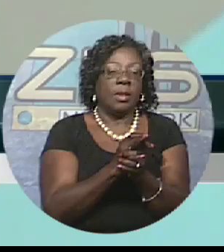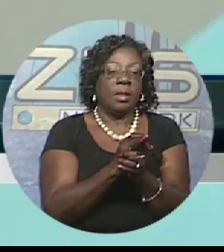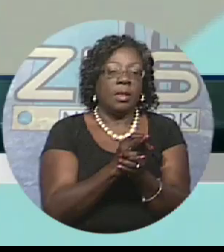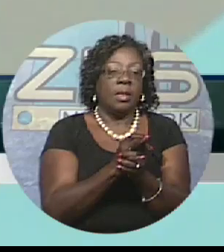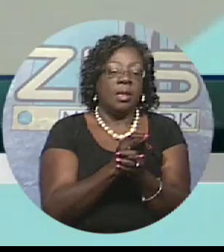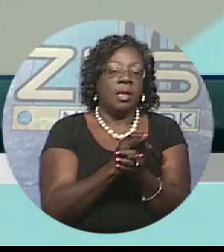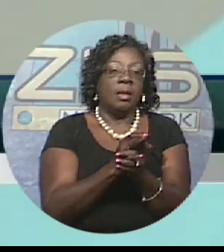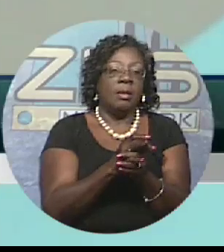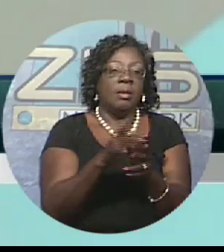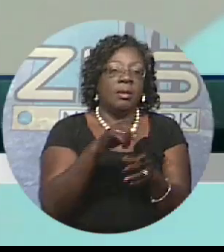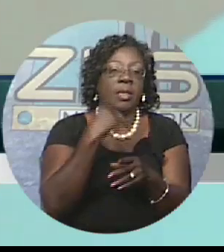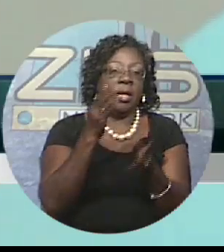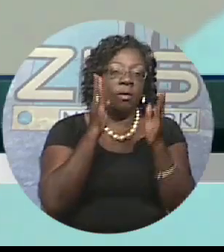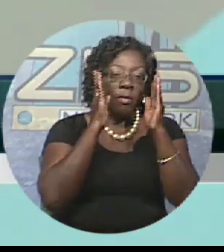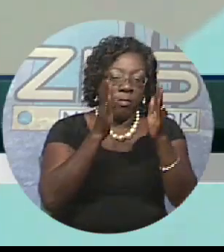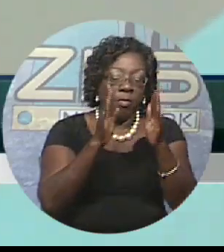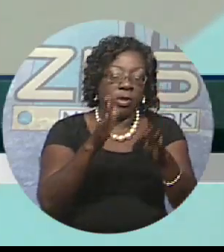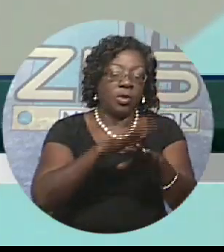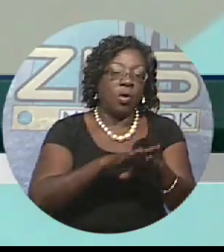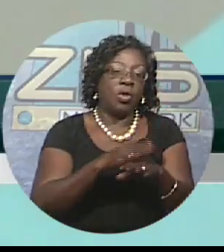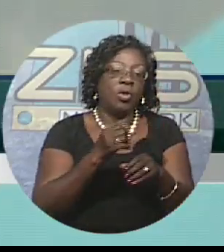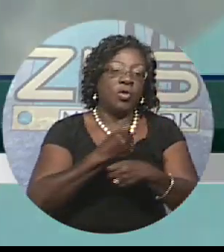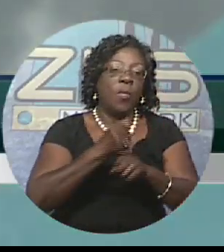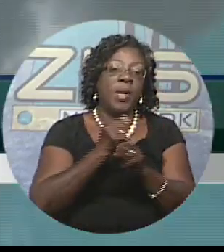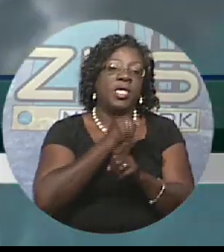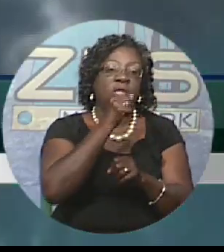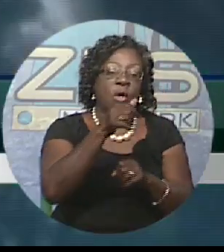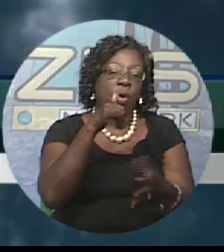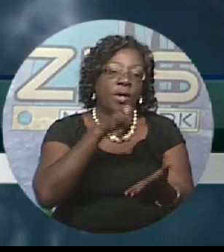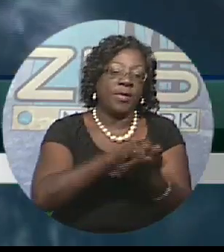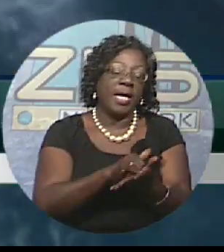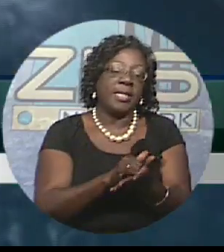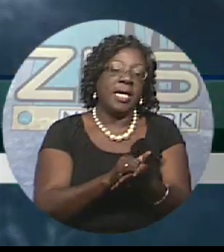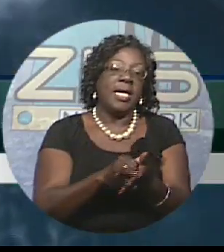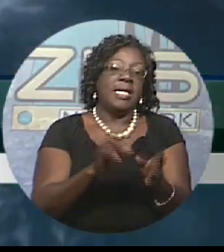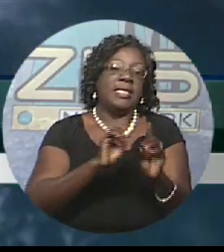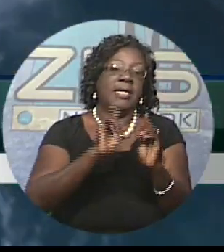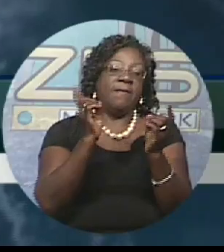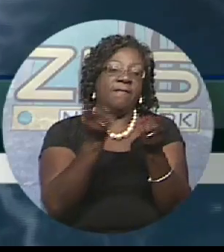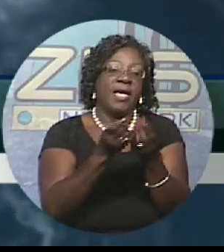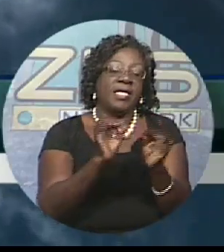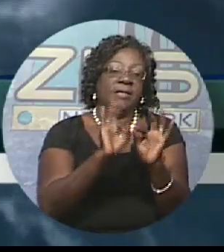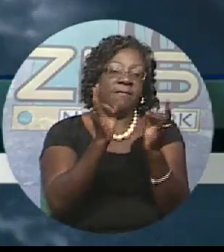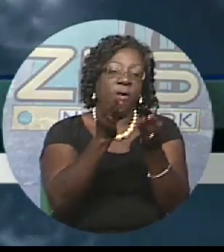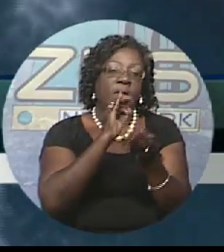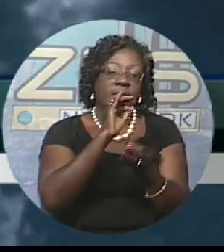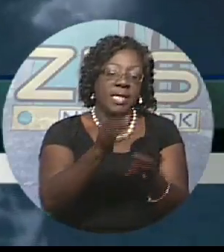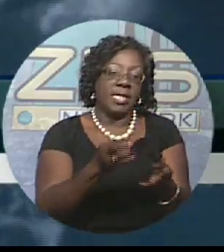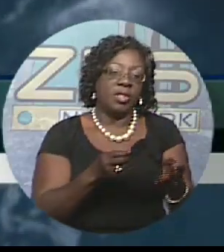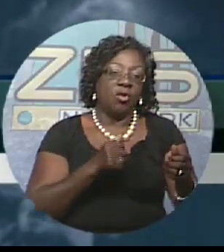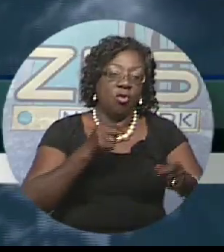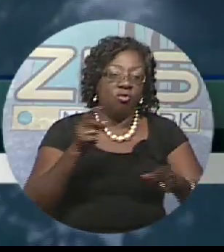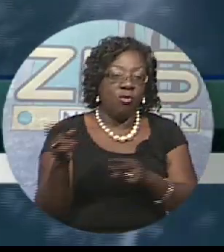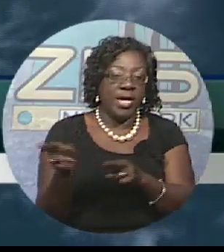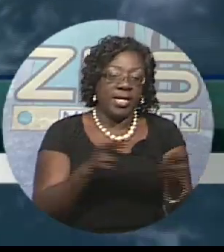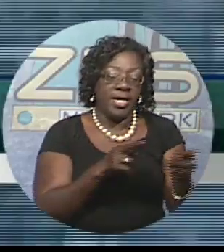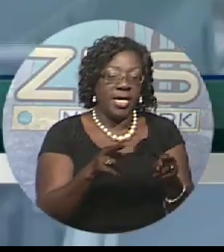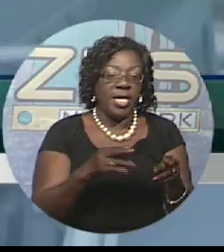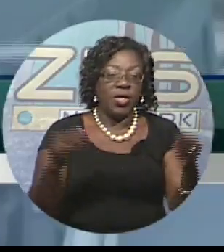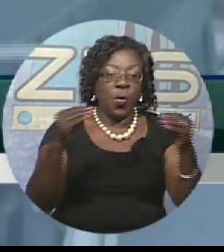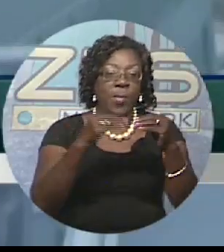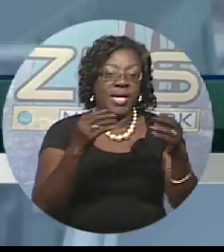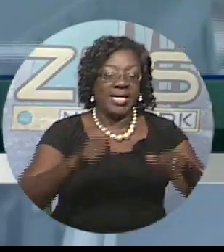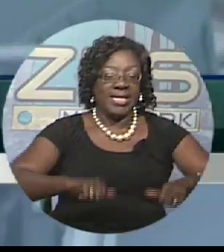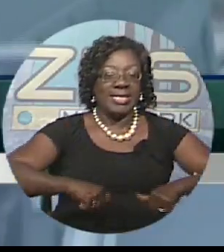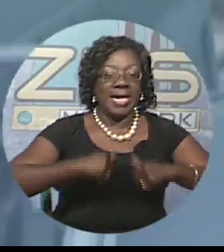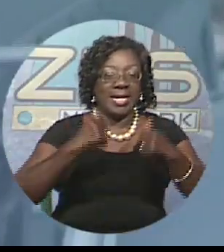Damen and Van Ord's goal is to ensure the Royal Bahamas Defense Force is ready to meet the security challenges of the 21st century. The Sandy Bottom